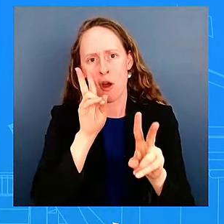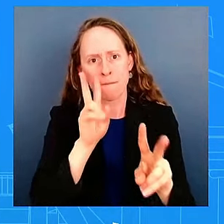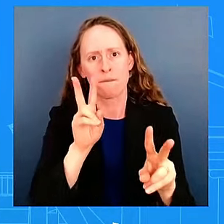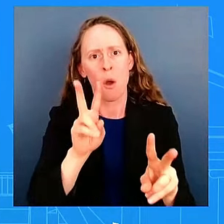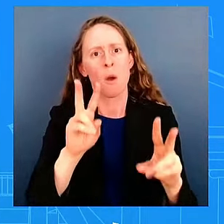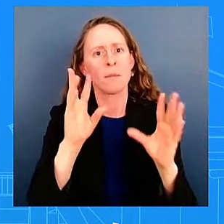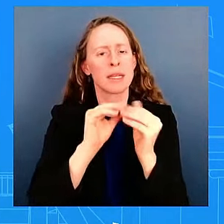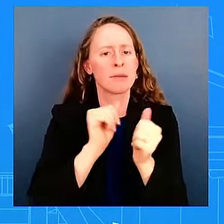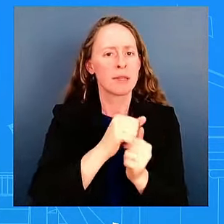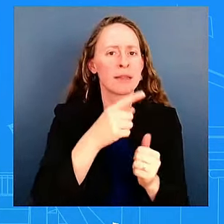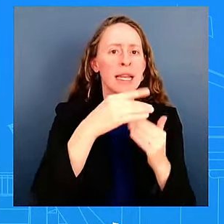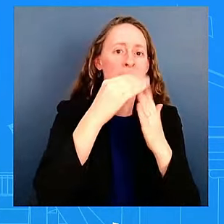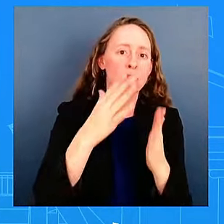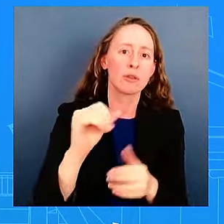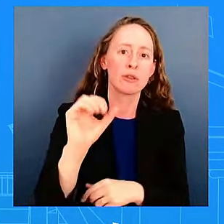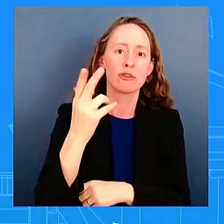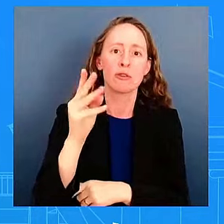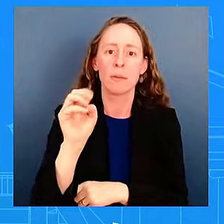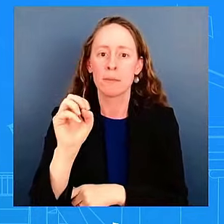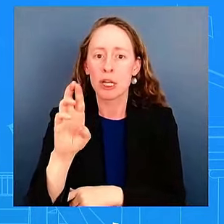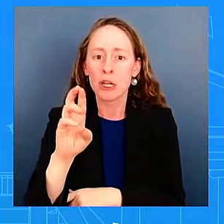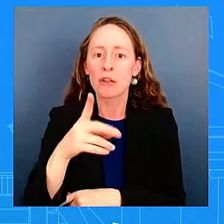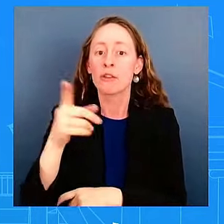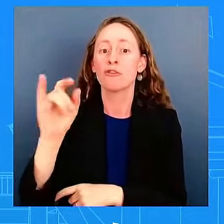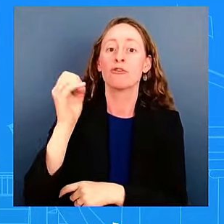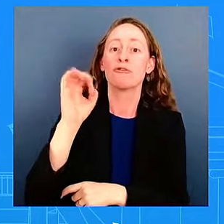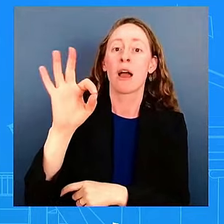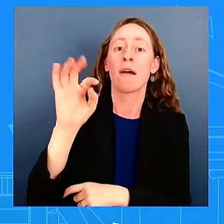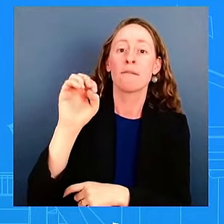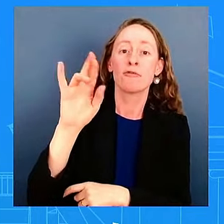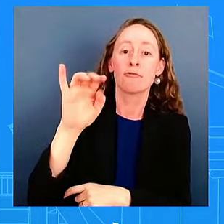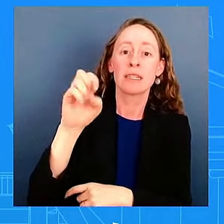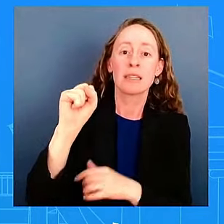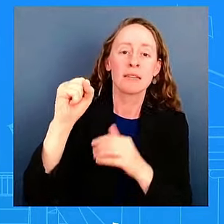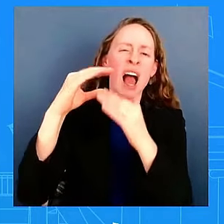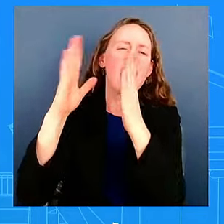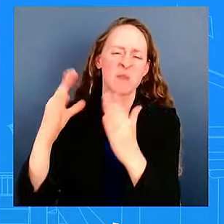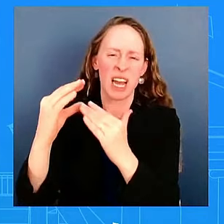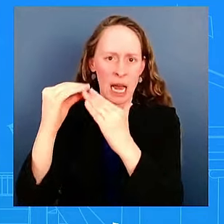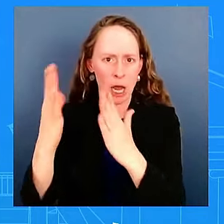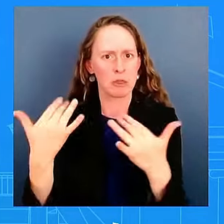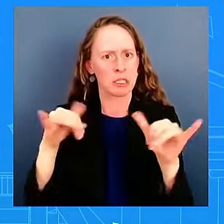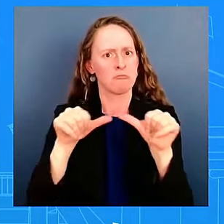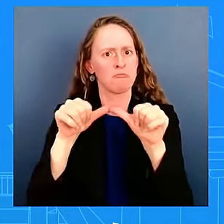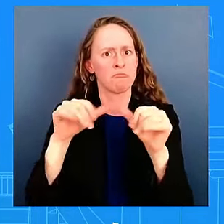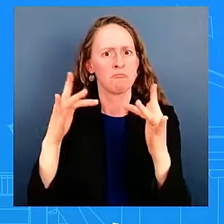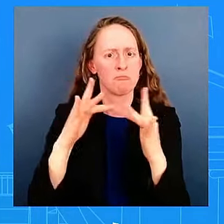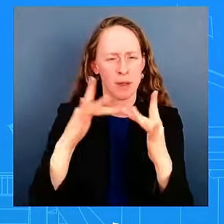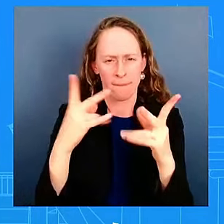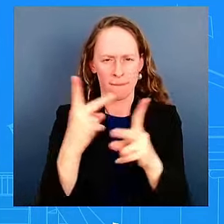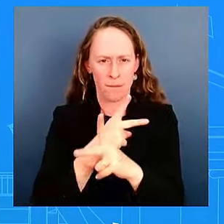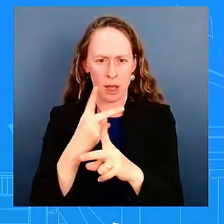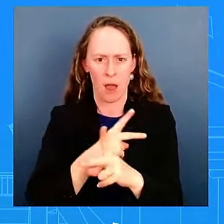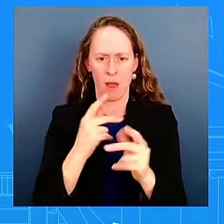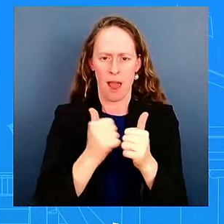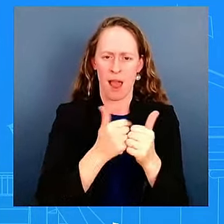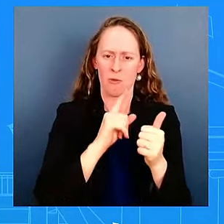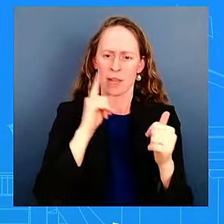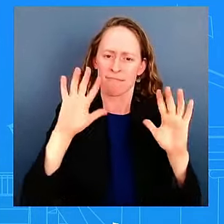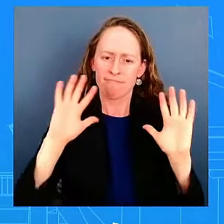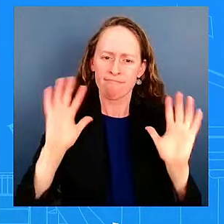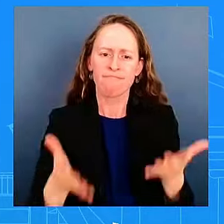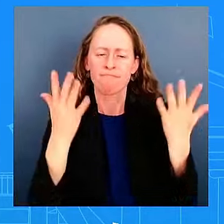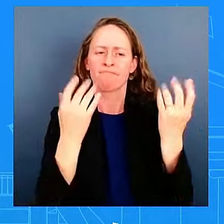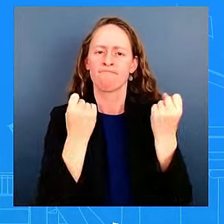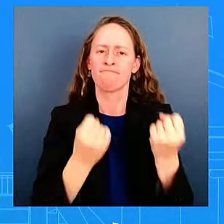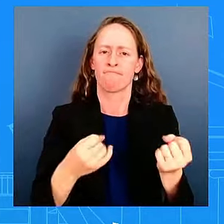Leader Jeffries in how we can focus on the American people, do the work that we've been able to do, that historic work, building on